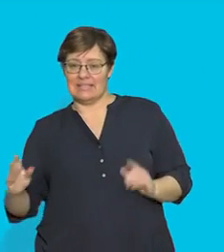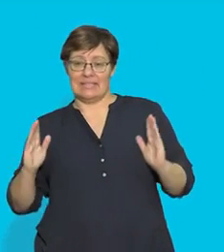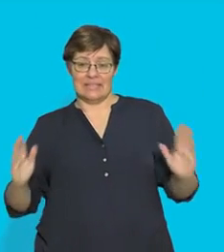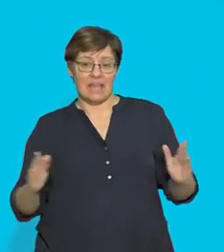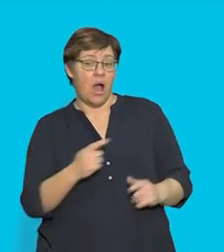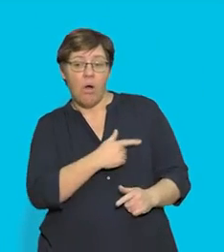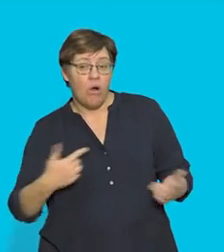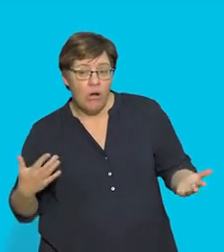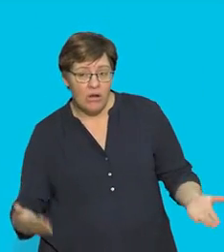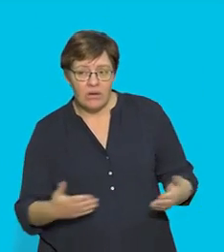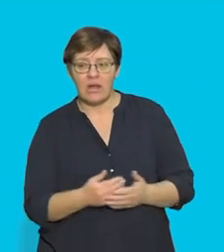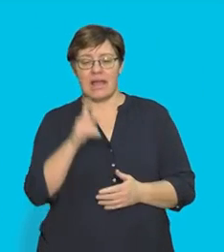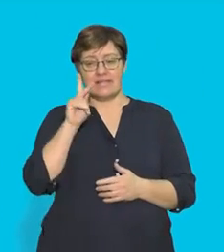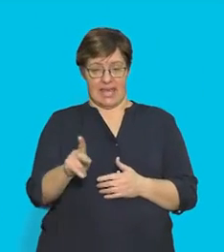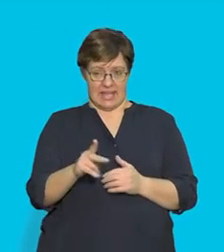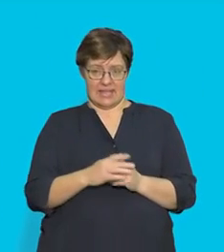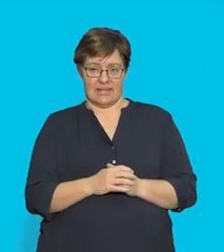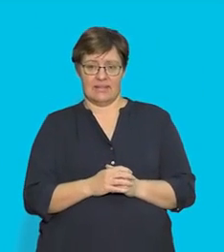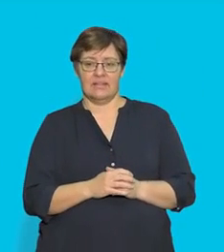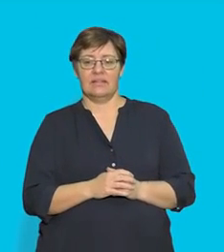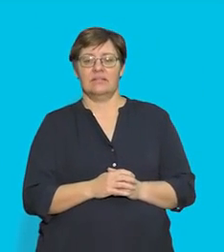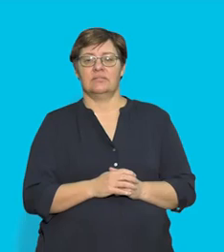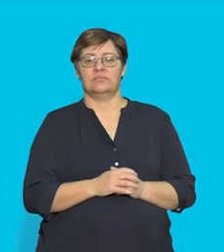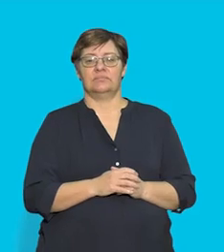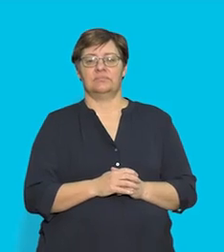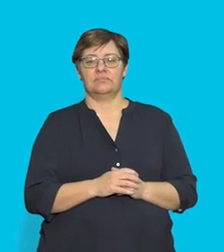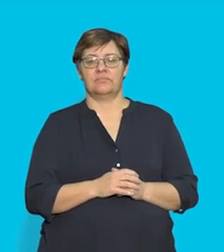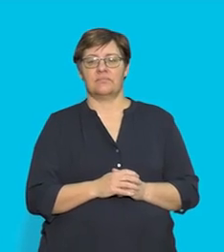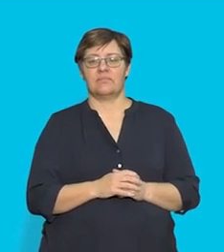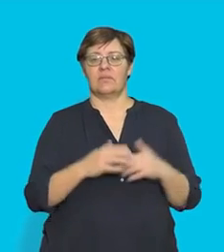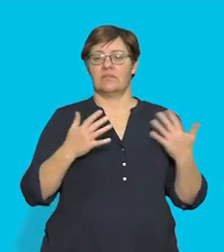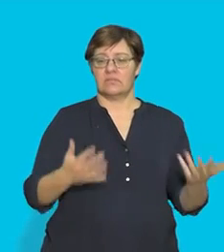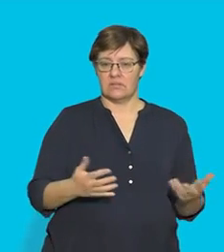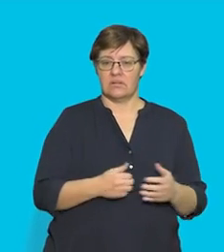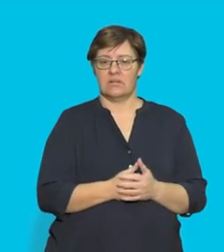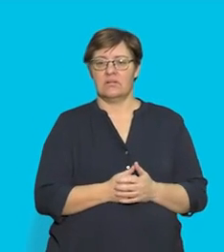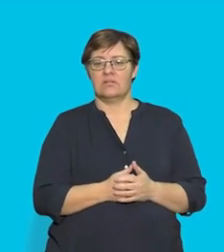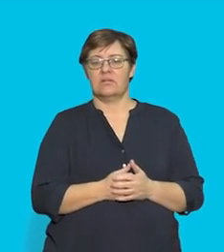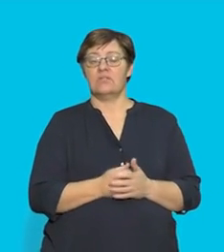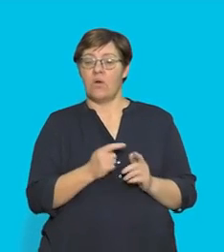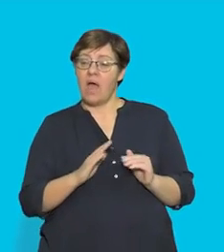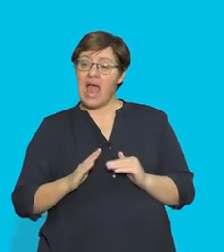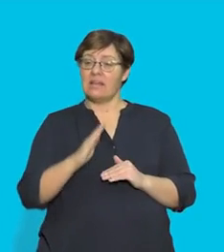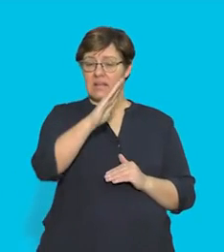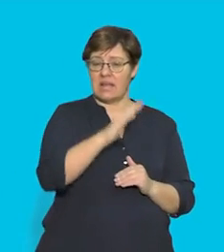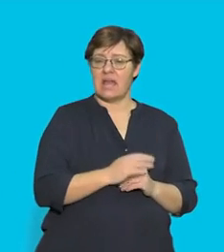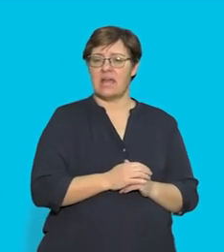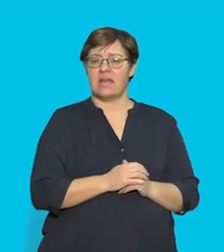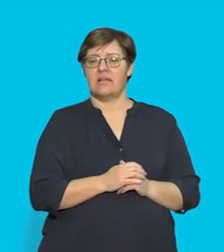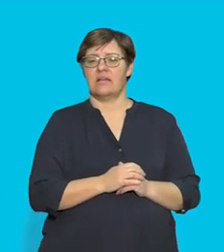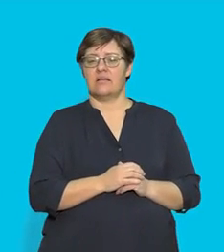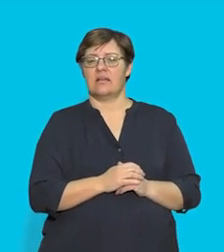D is K meters. AD equals to 2x, HAB, which is the angle of